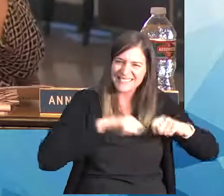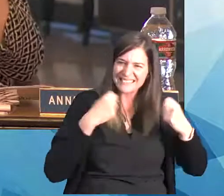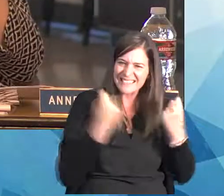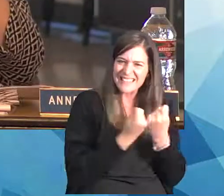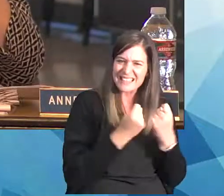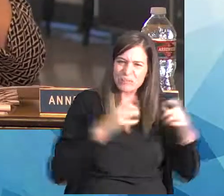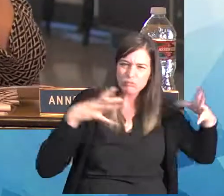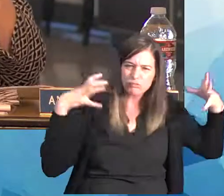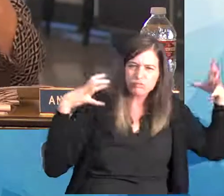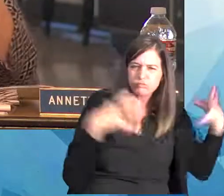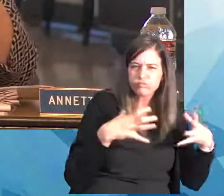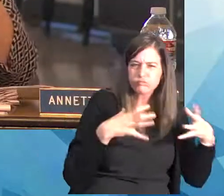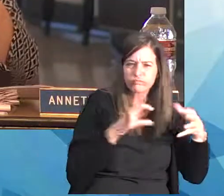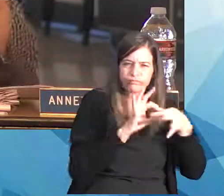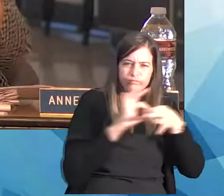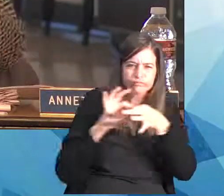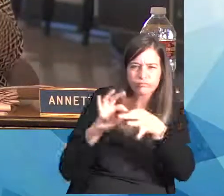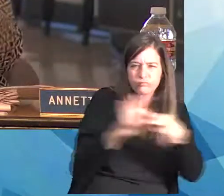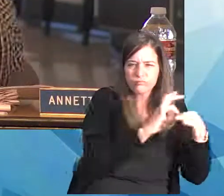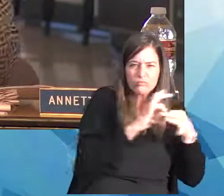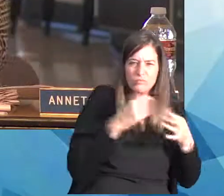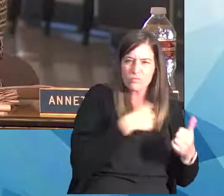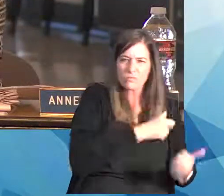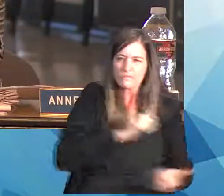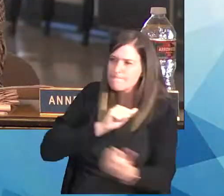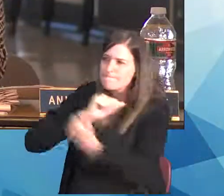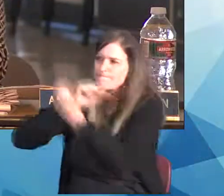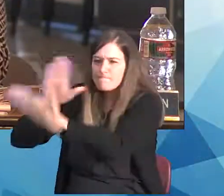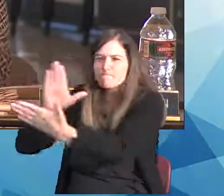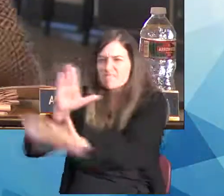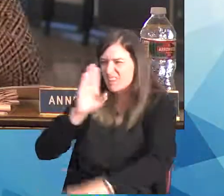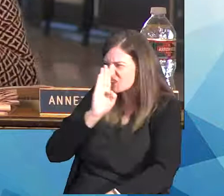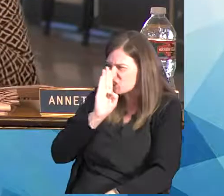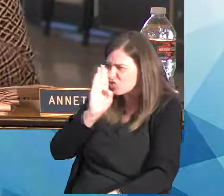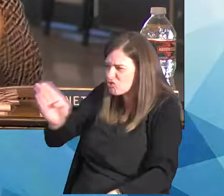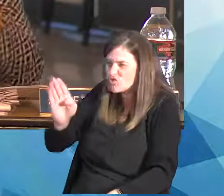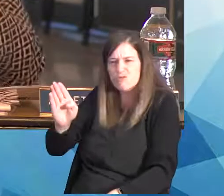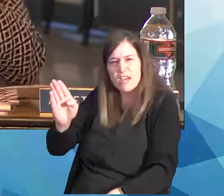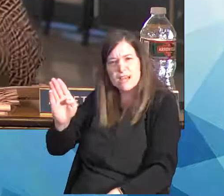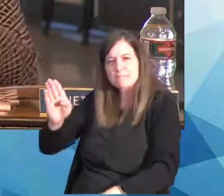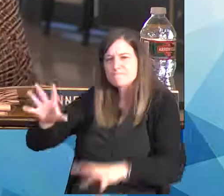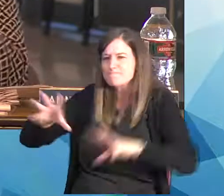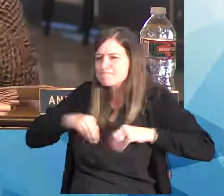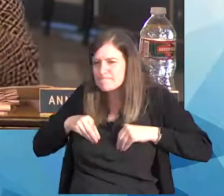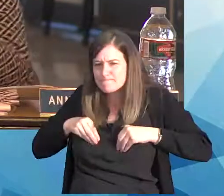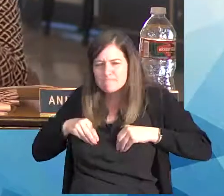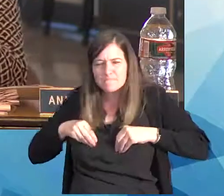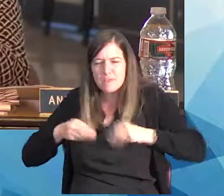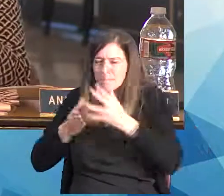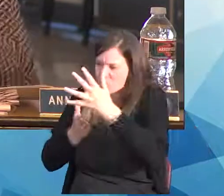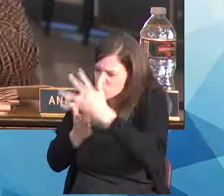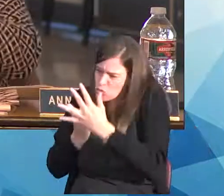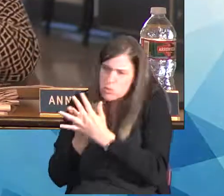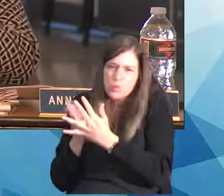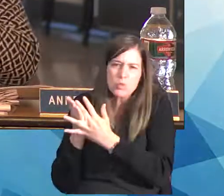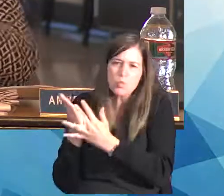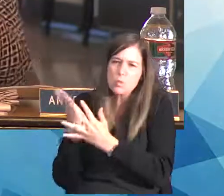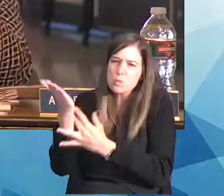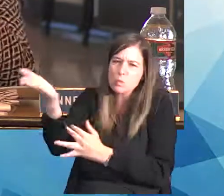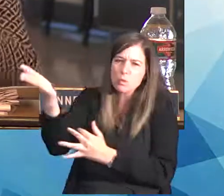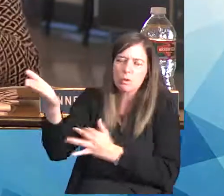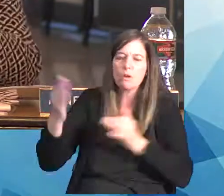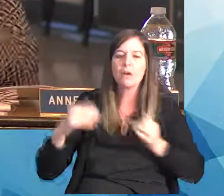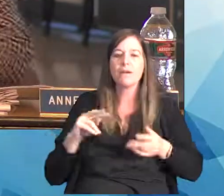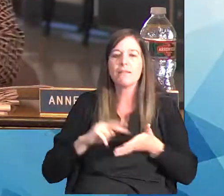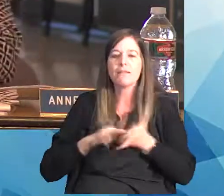and charge directly at the storm and get through it, then we will have spent a lot less